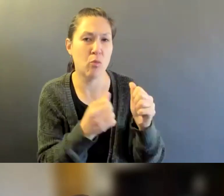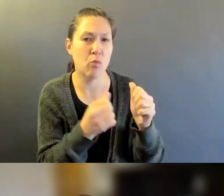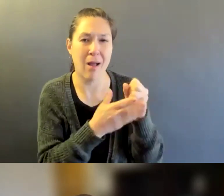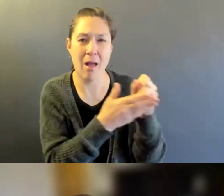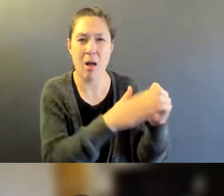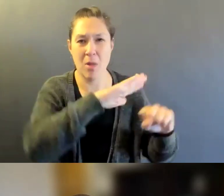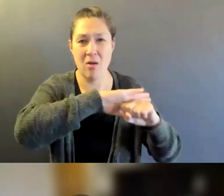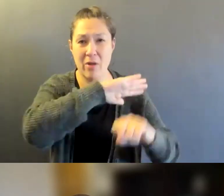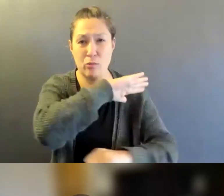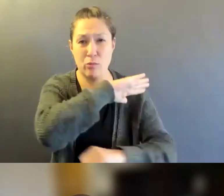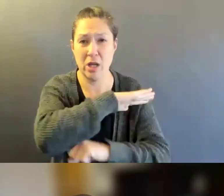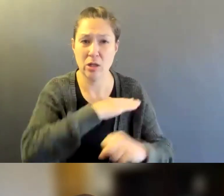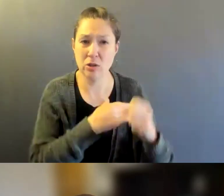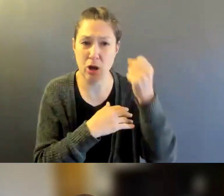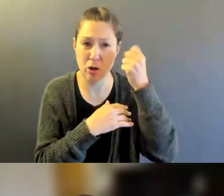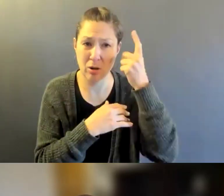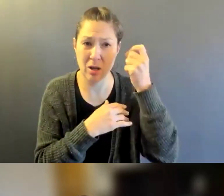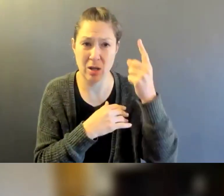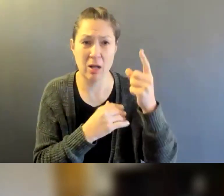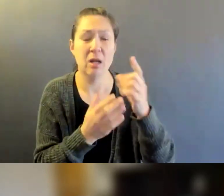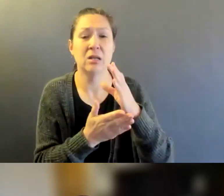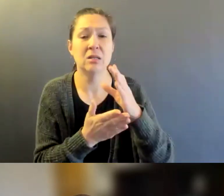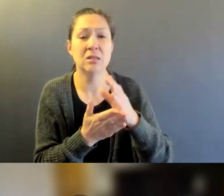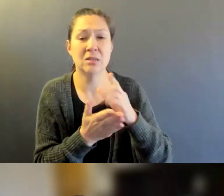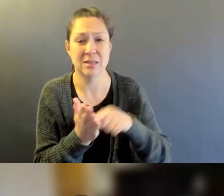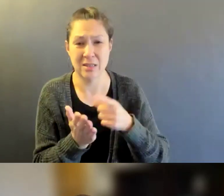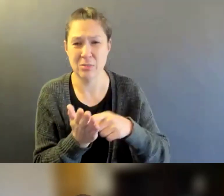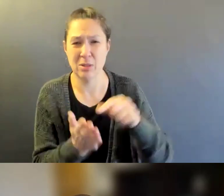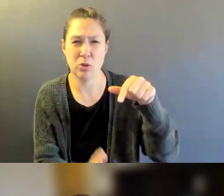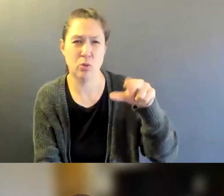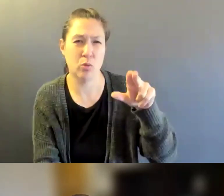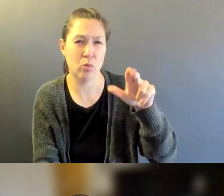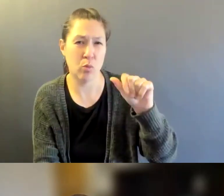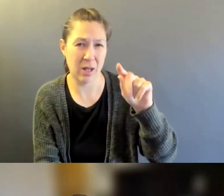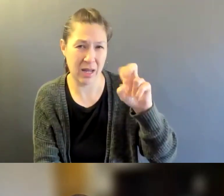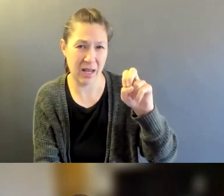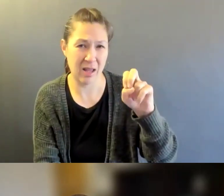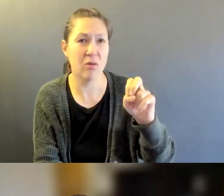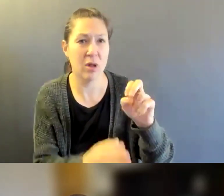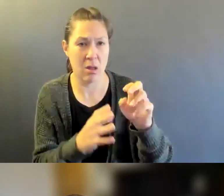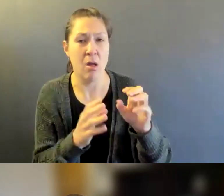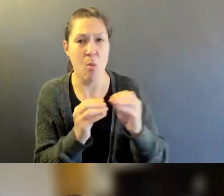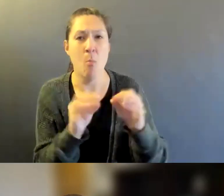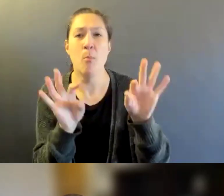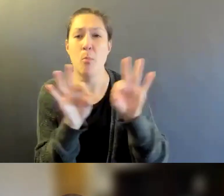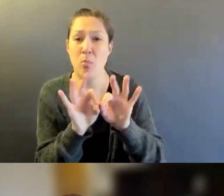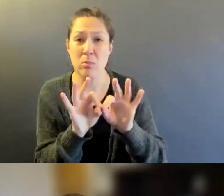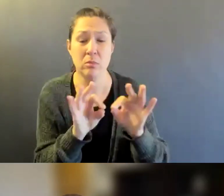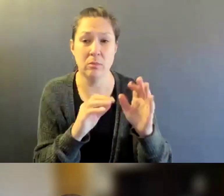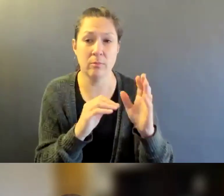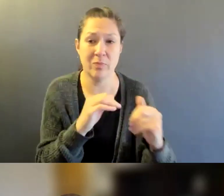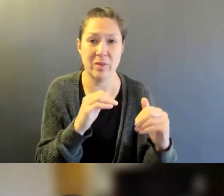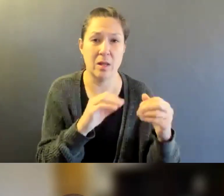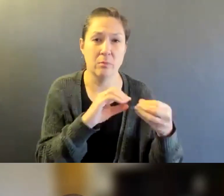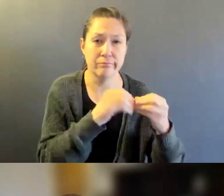There are places where qualitative is essential and maybe more important than the quantitative, but it is hard to tell a story if you're not giving the contextual